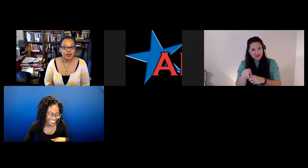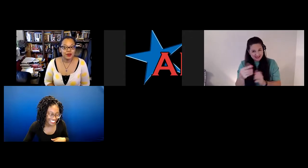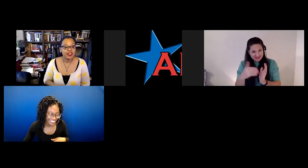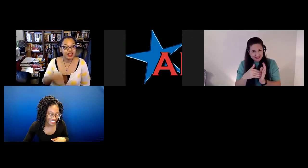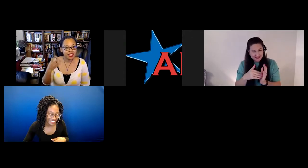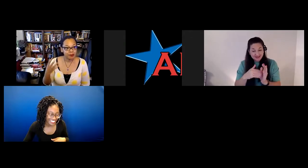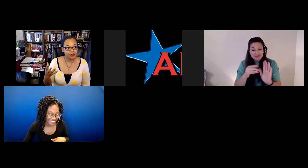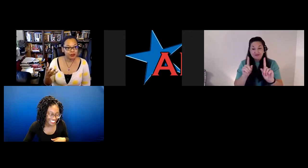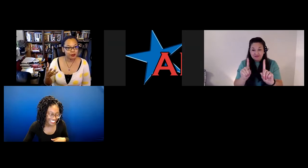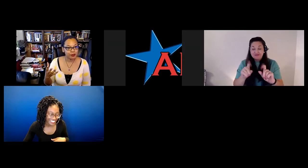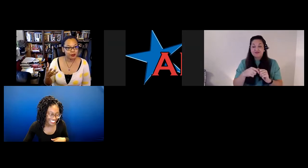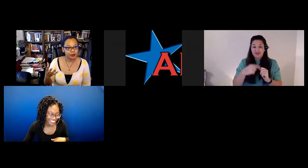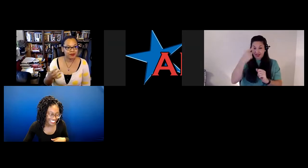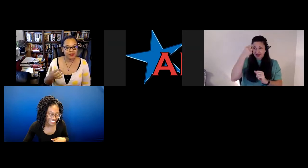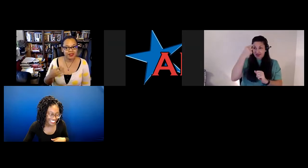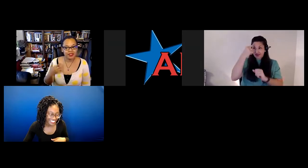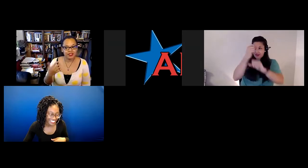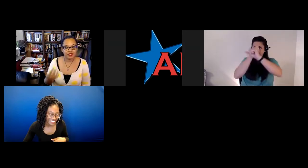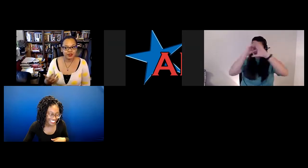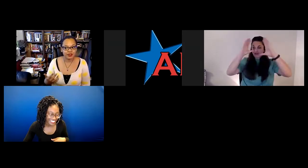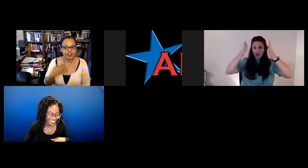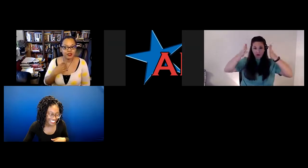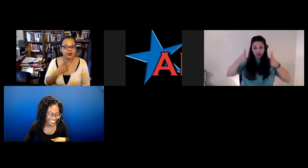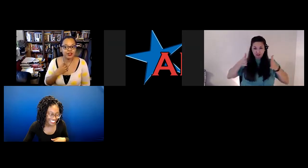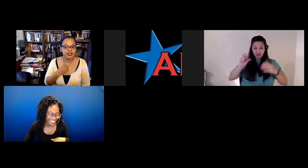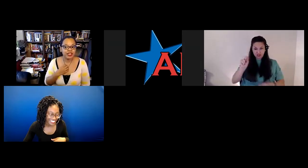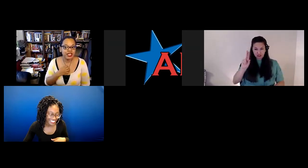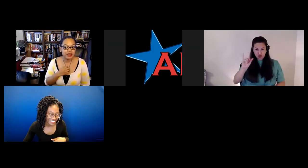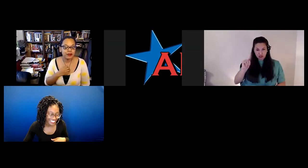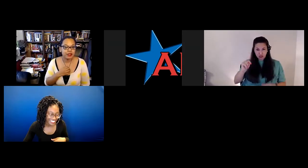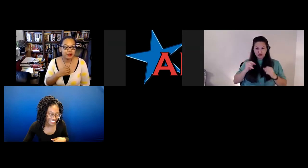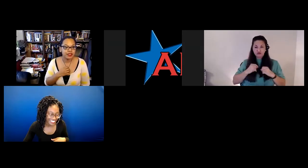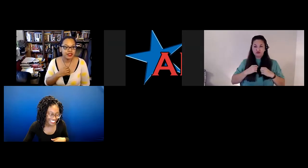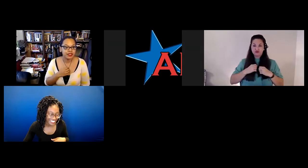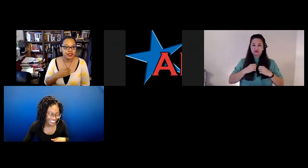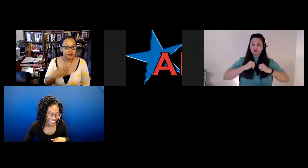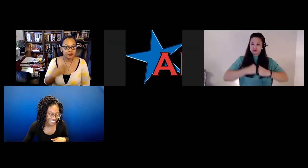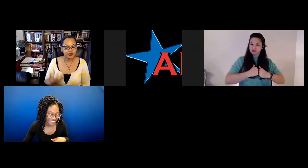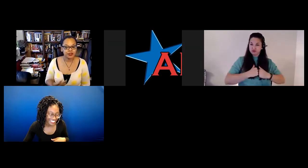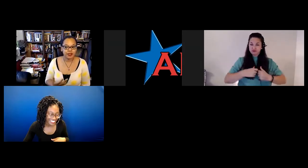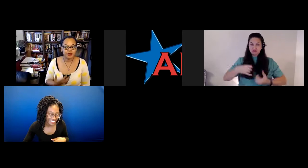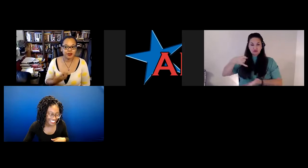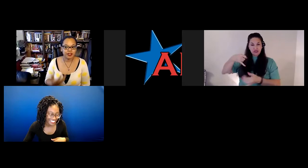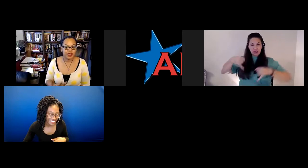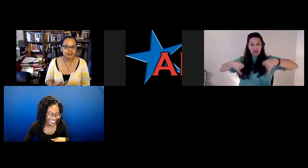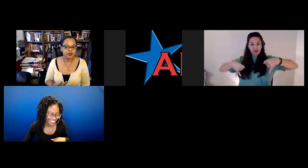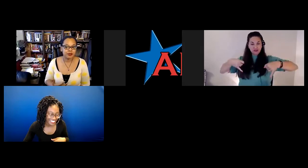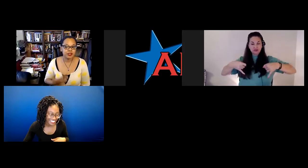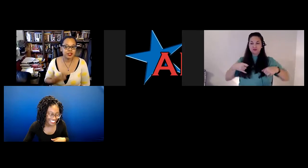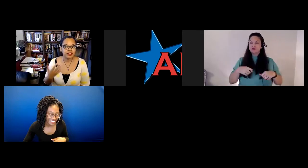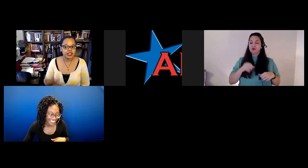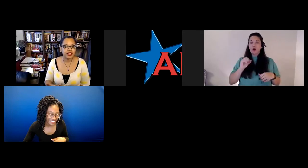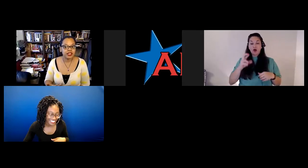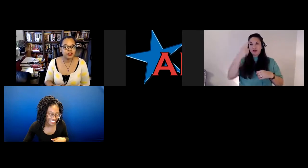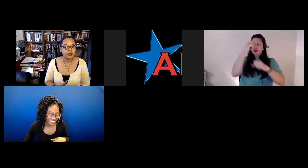When you were thinking about the person in the suit and heels, when you're thinking about the person being respectful or accountable, when you